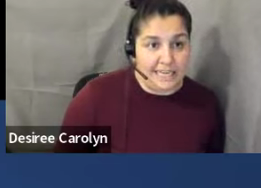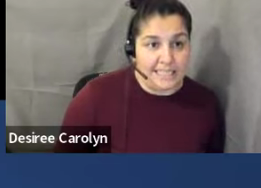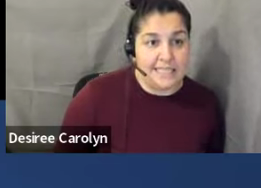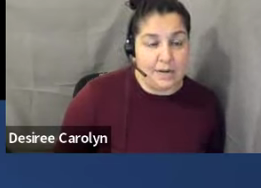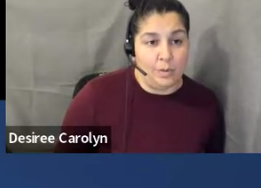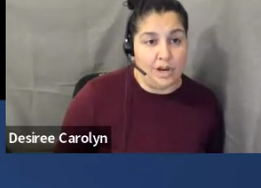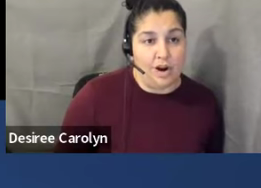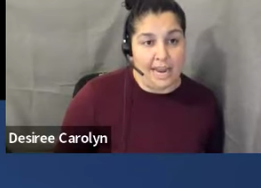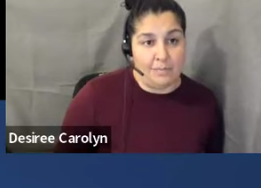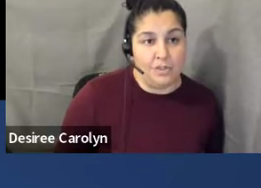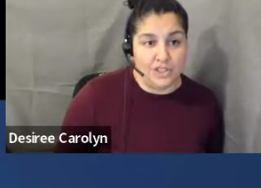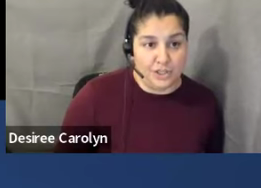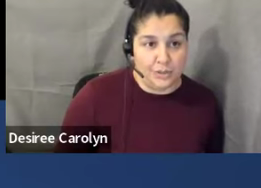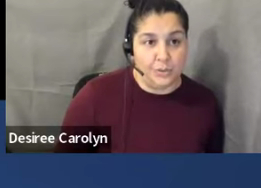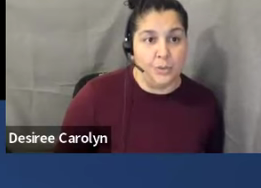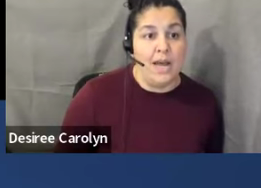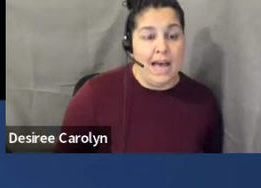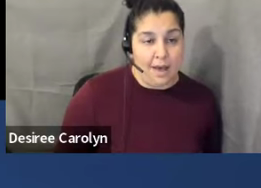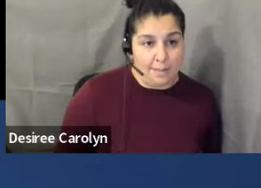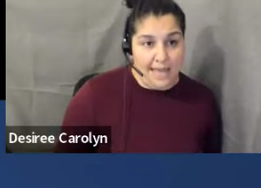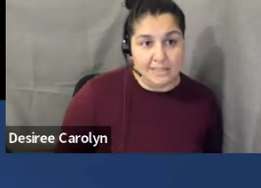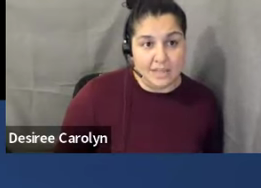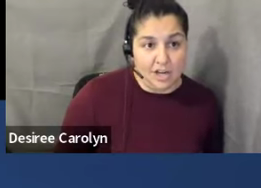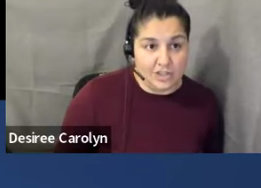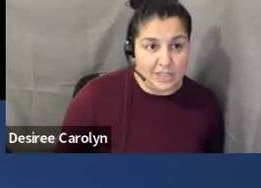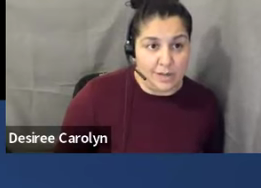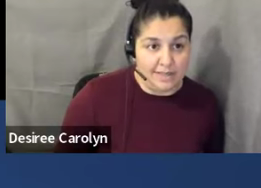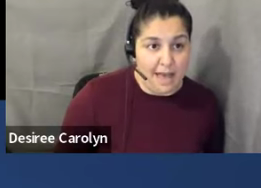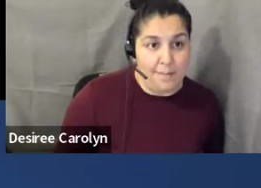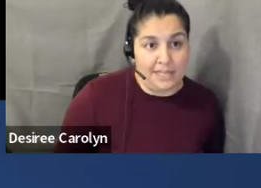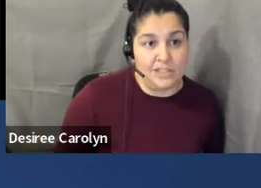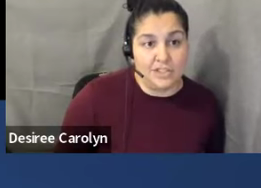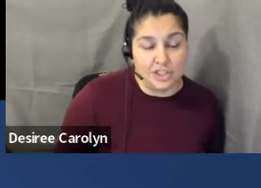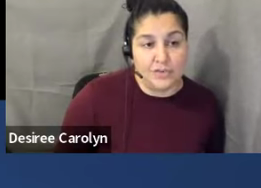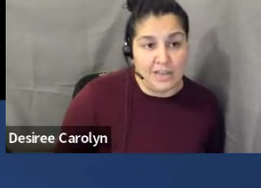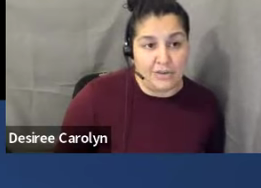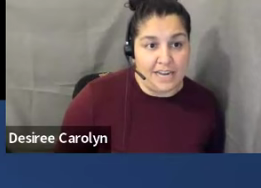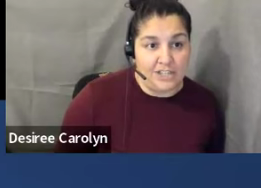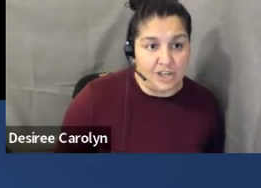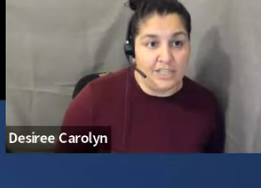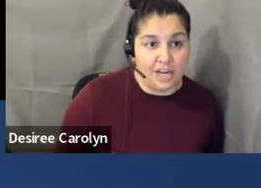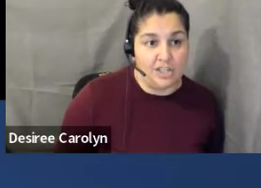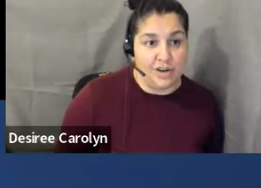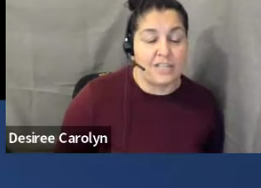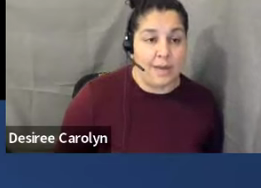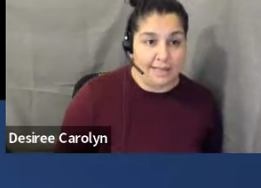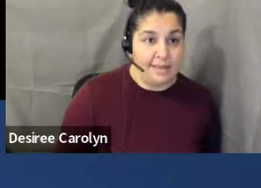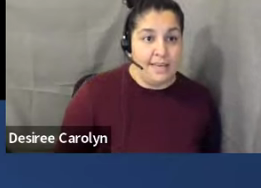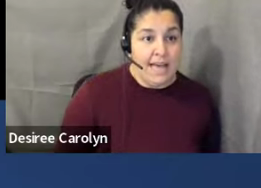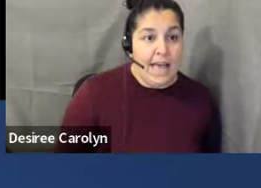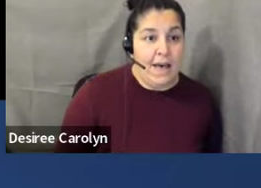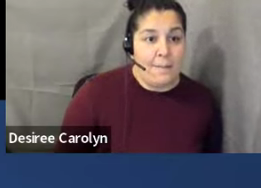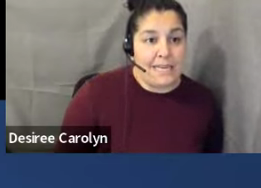those needs, then we are able to end the contract with them and search for another vendor to contract